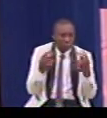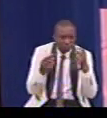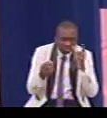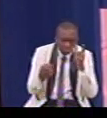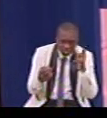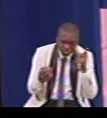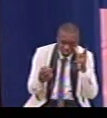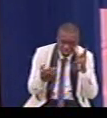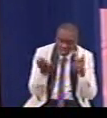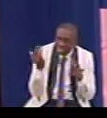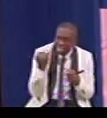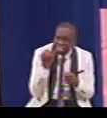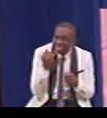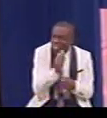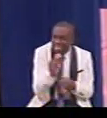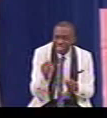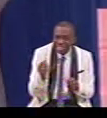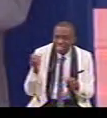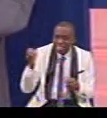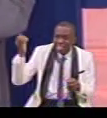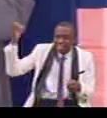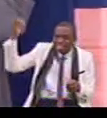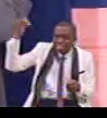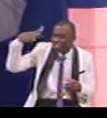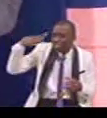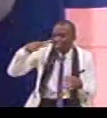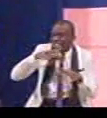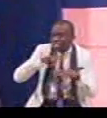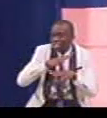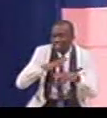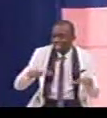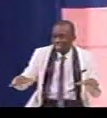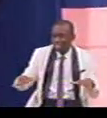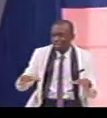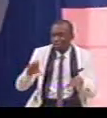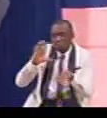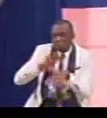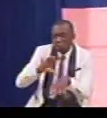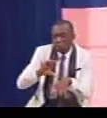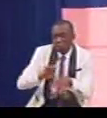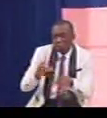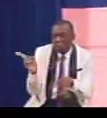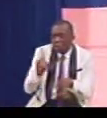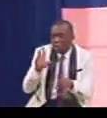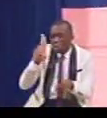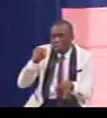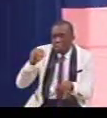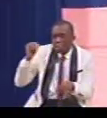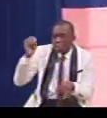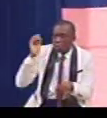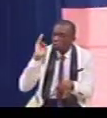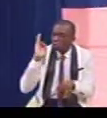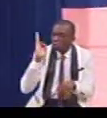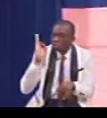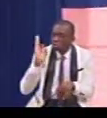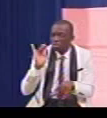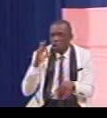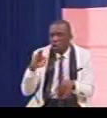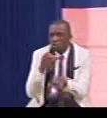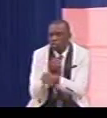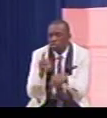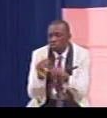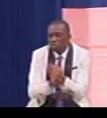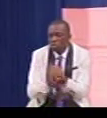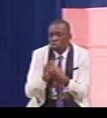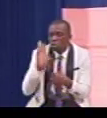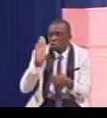why didn't preach Grace They Don't Preach salvation They Don't Preach eternal life They Don't Preach about getting to Heaven just